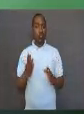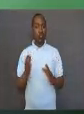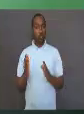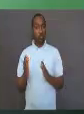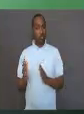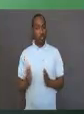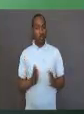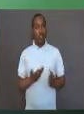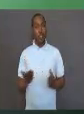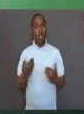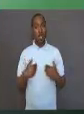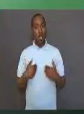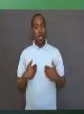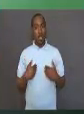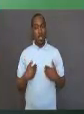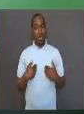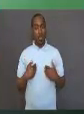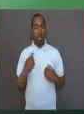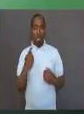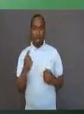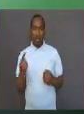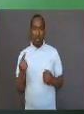some good and some bad.